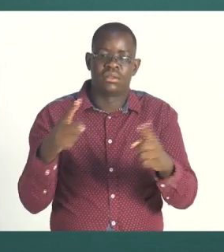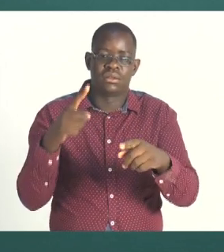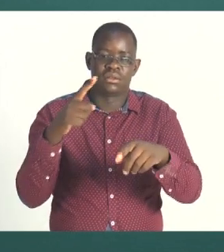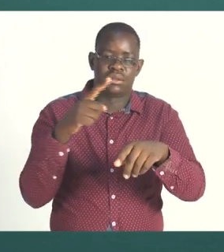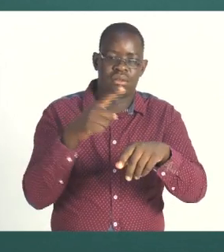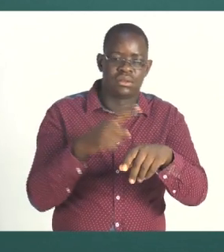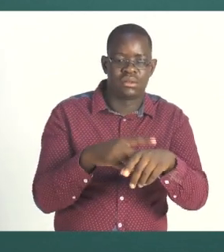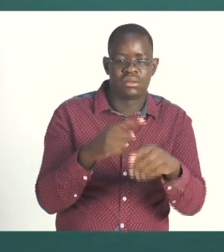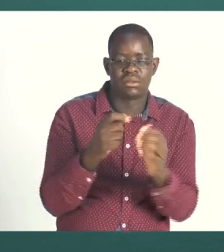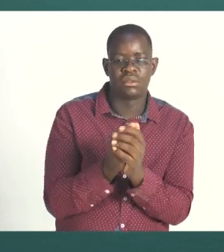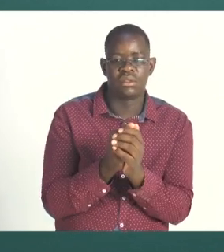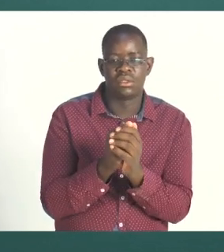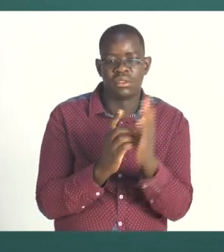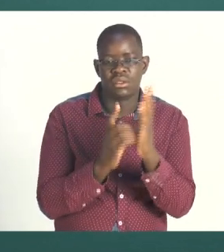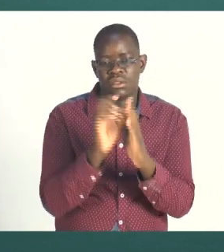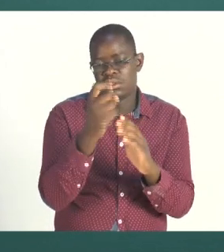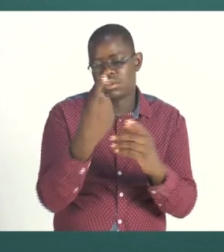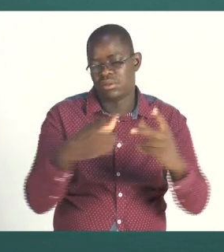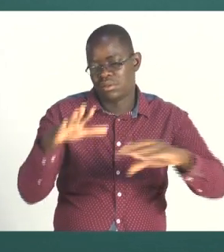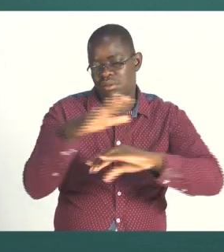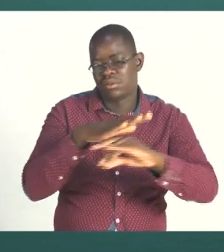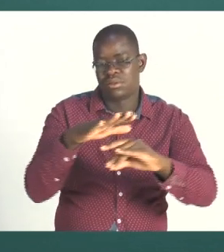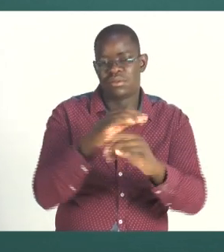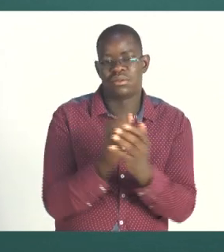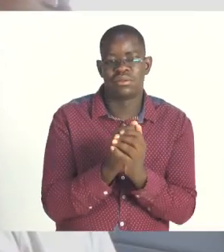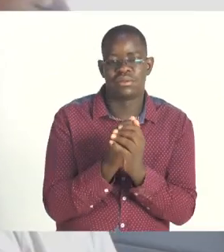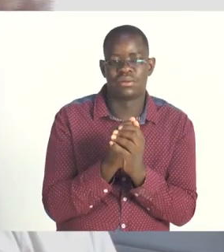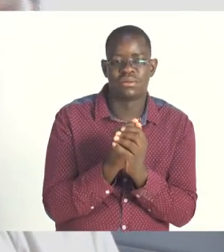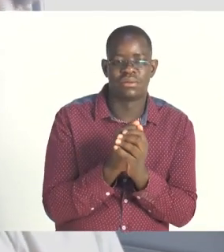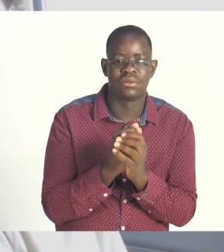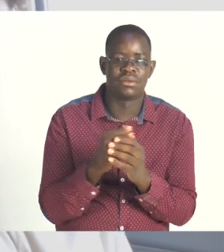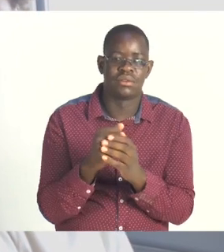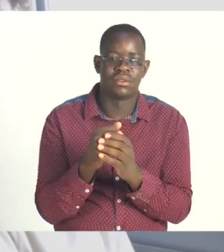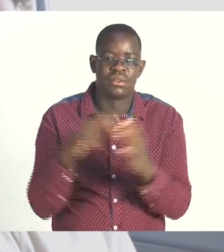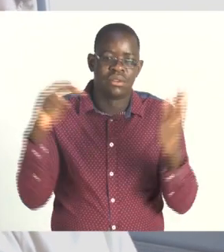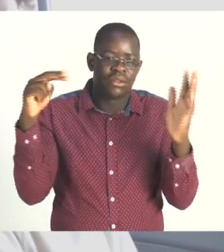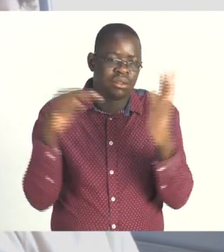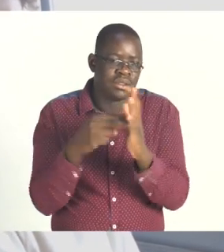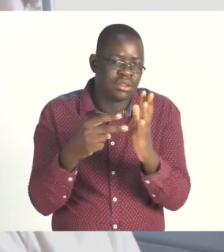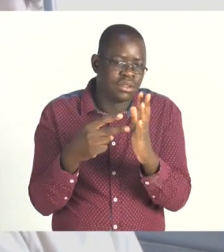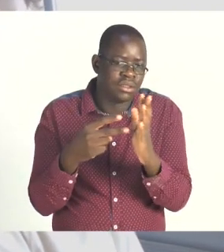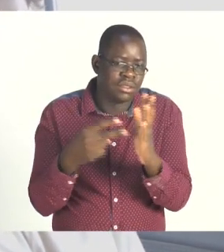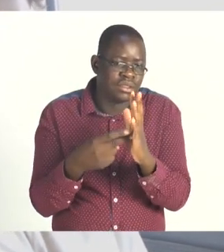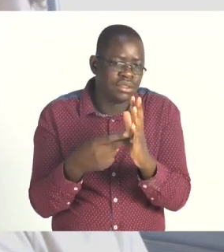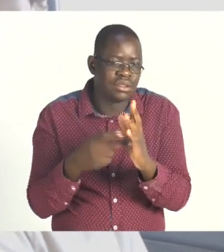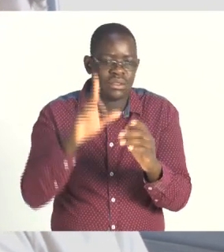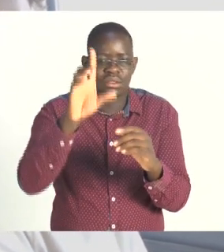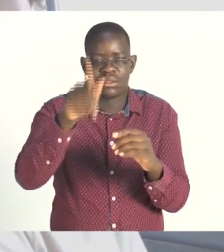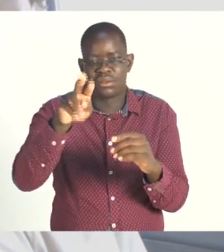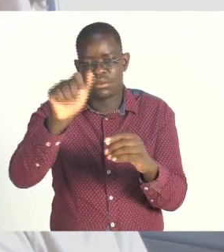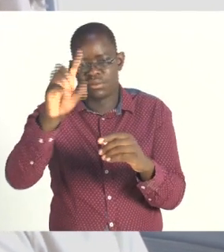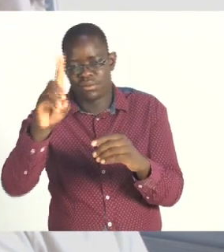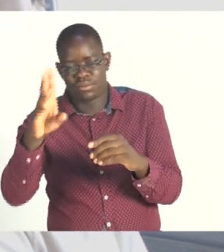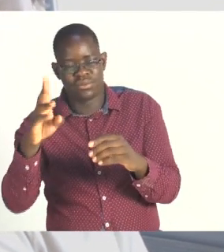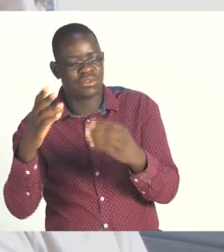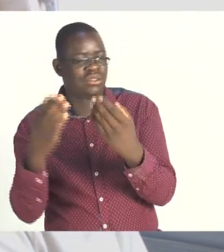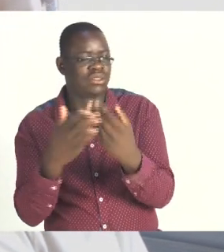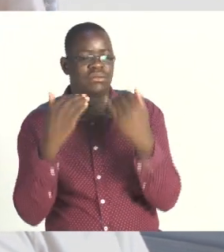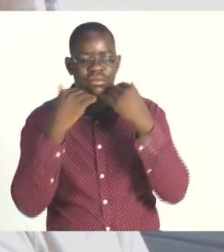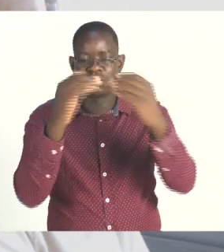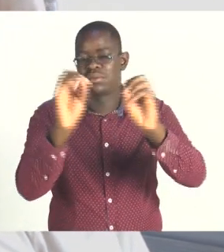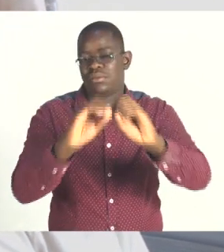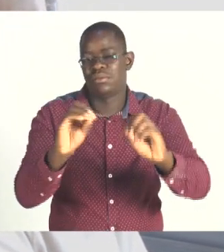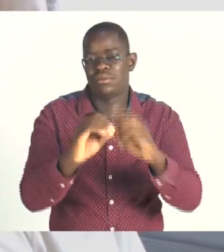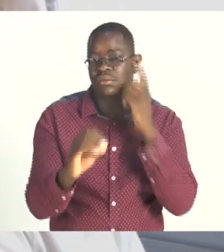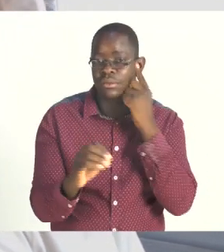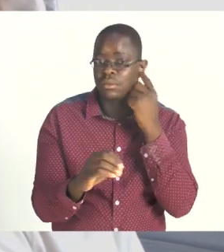of guaranteed grazing for your livestock. So paddock grazing does not necessarily imply